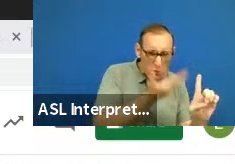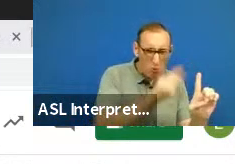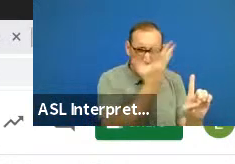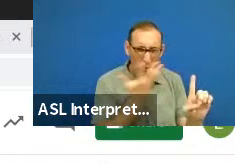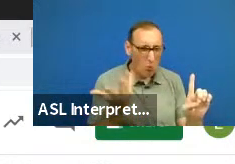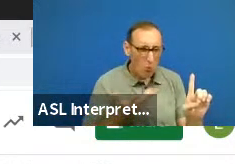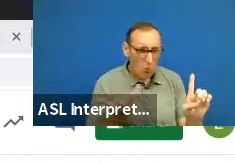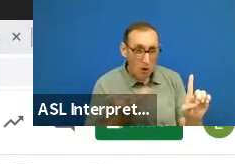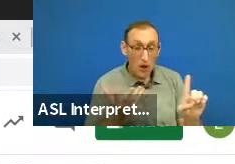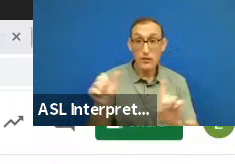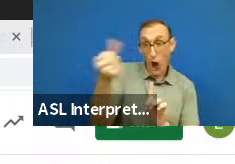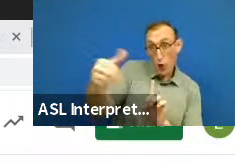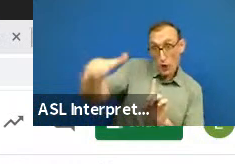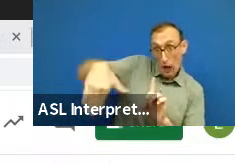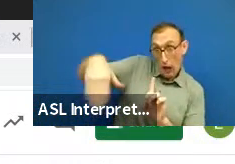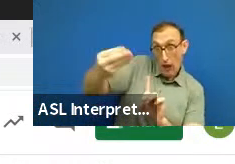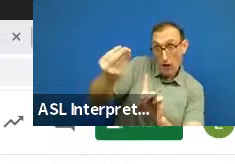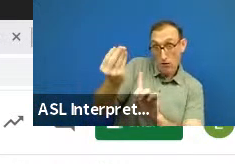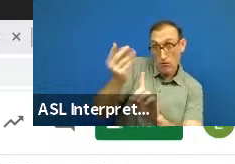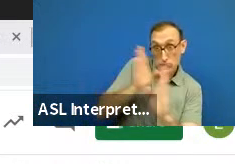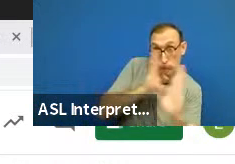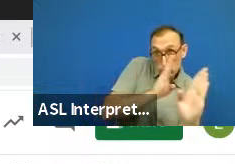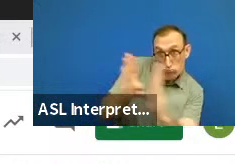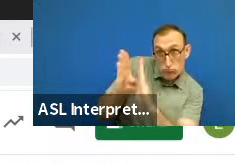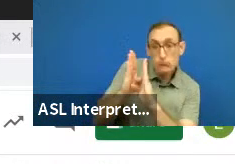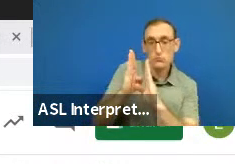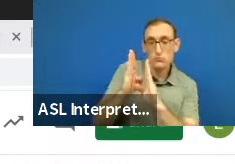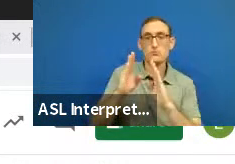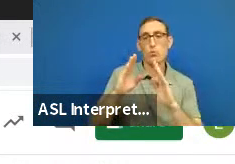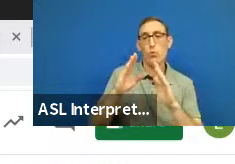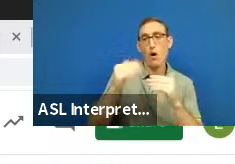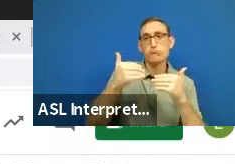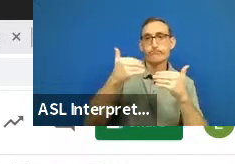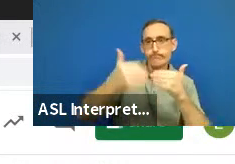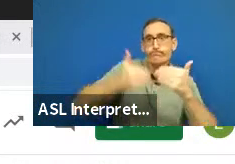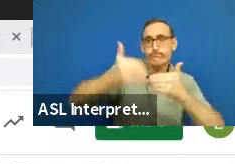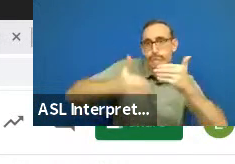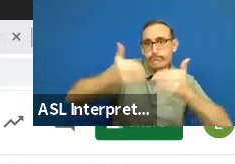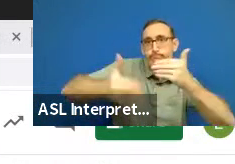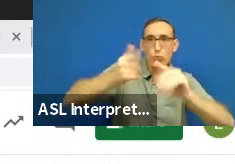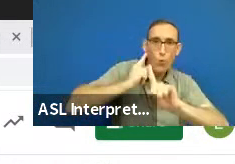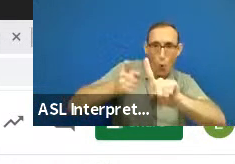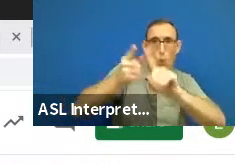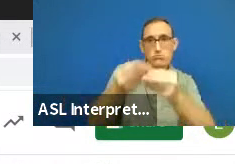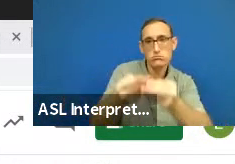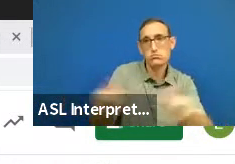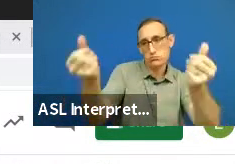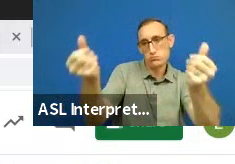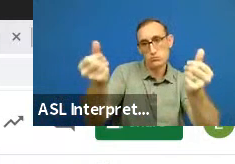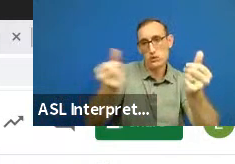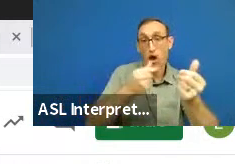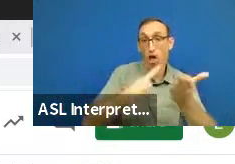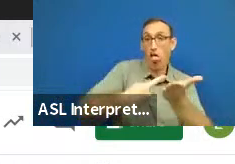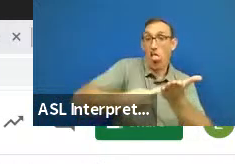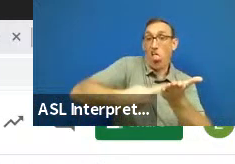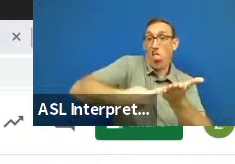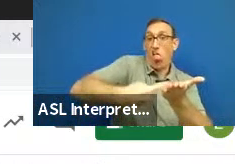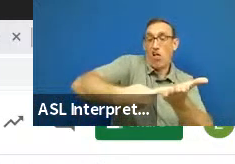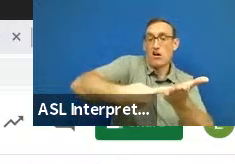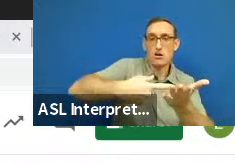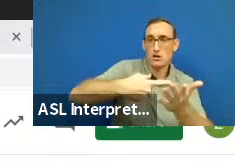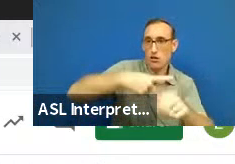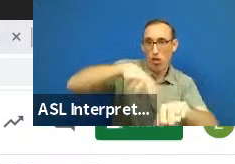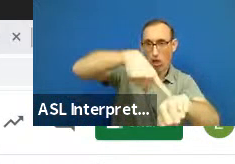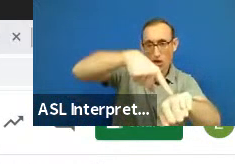something that hasn't said something, so we can move the conversation towards a solution. Thank you. I was just